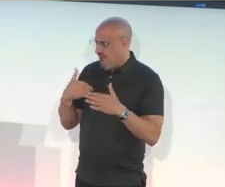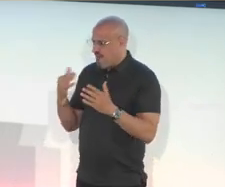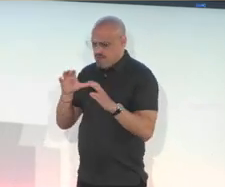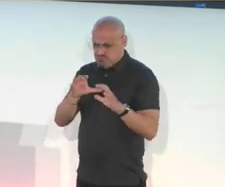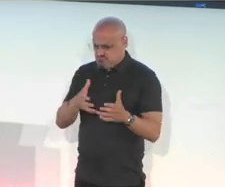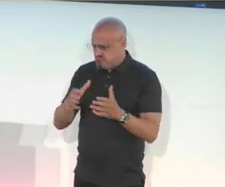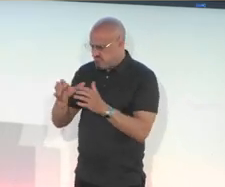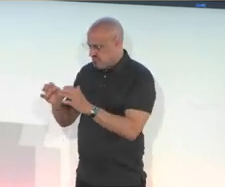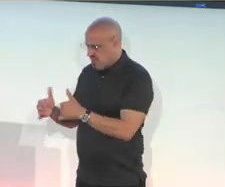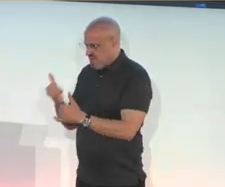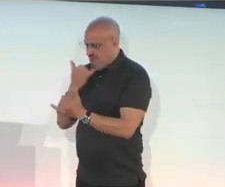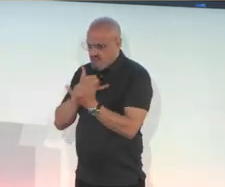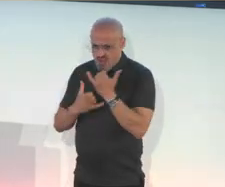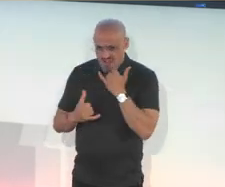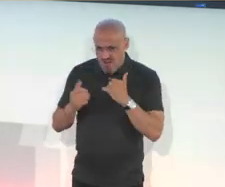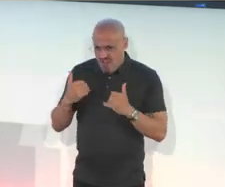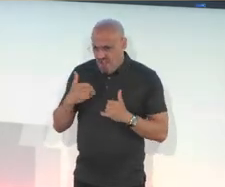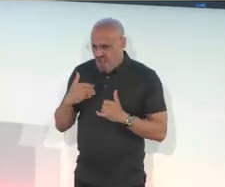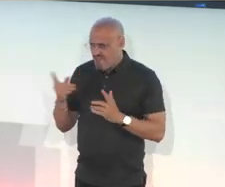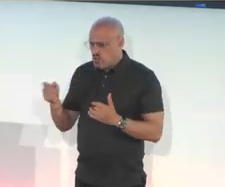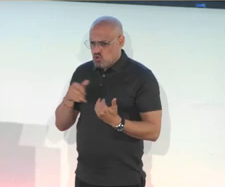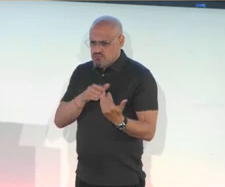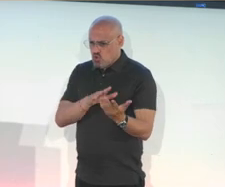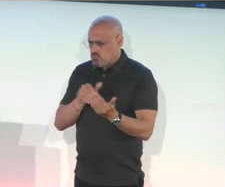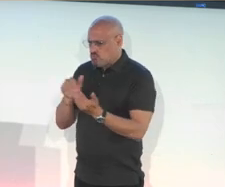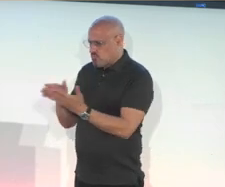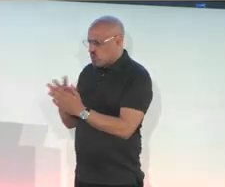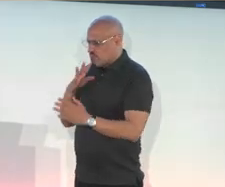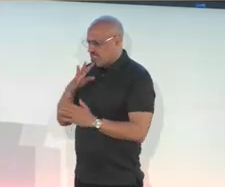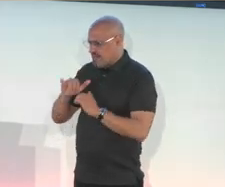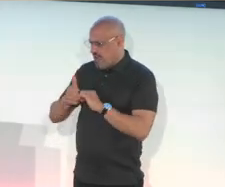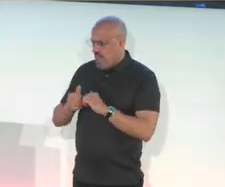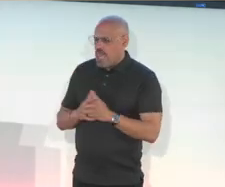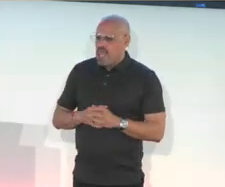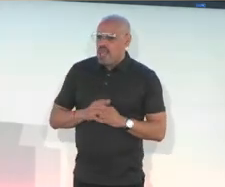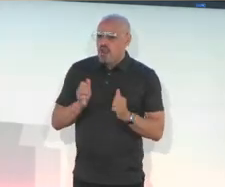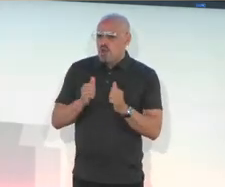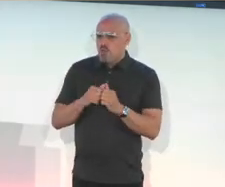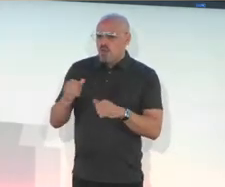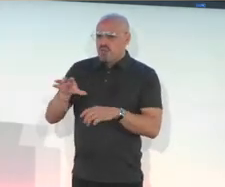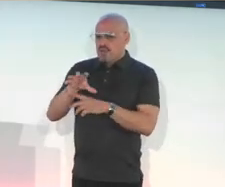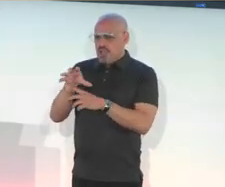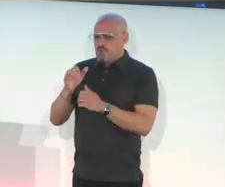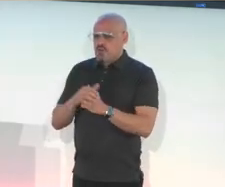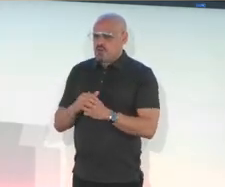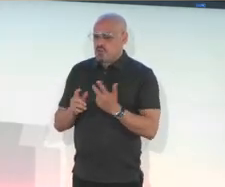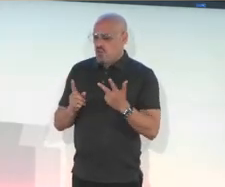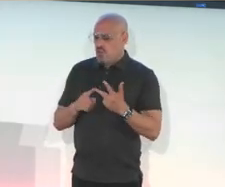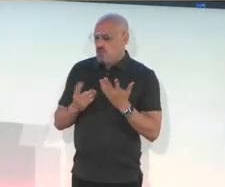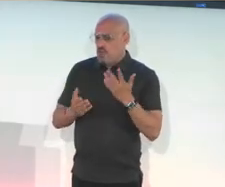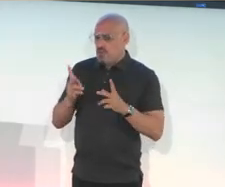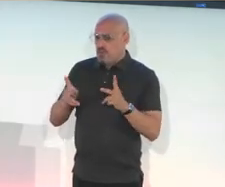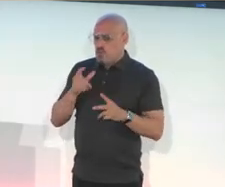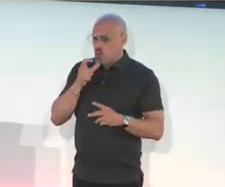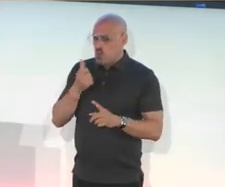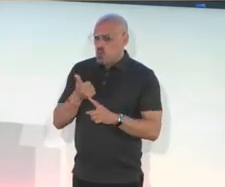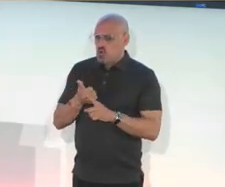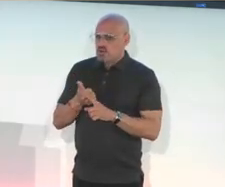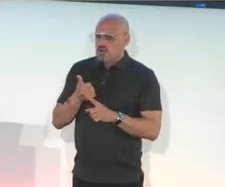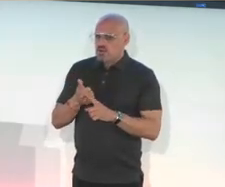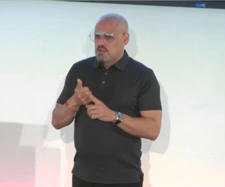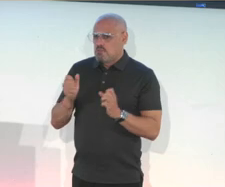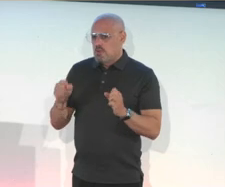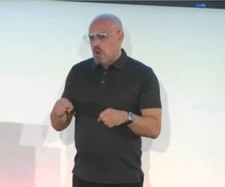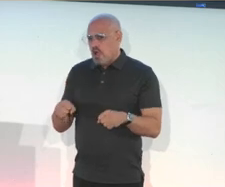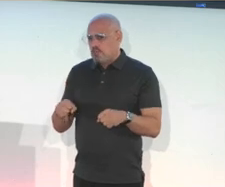buckets, you could say, of the way they're approaching speech and the way the camera might interpret it. A third one might be people who are